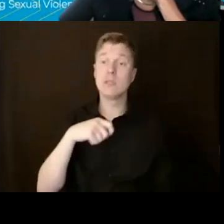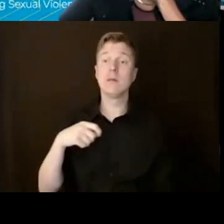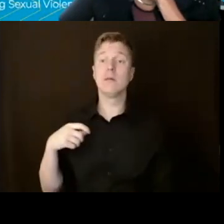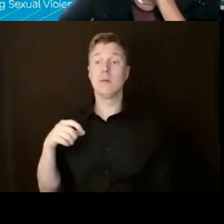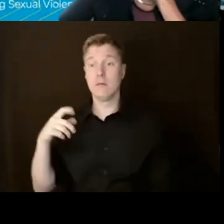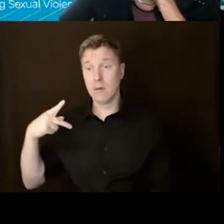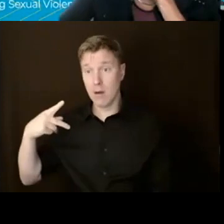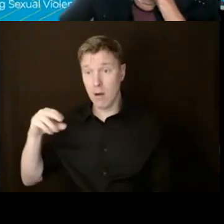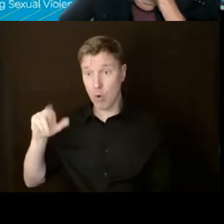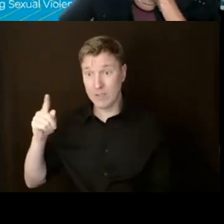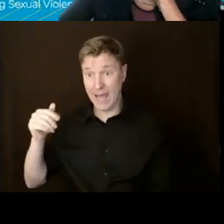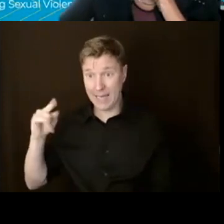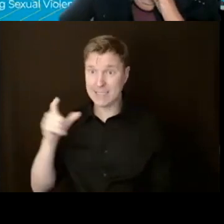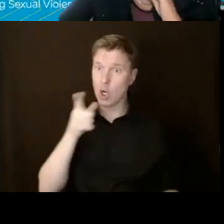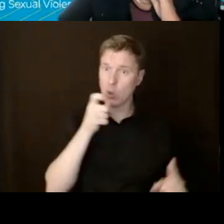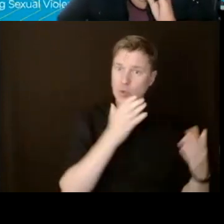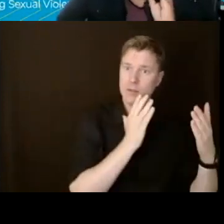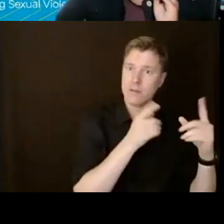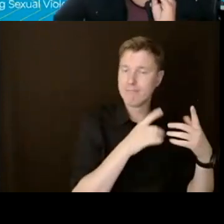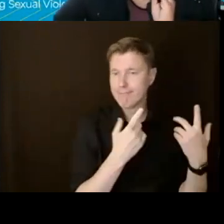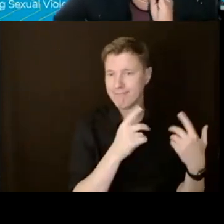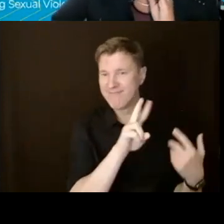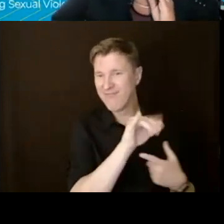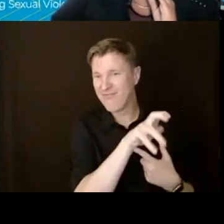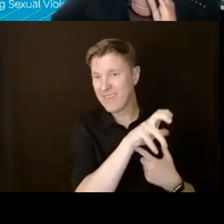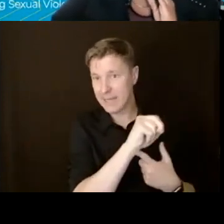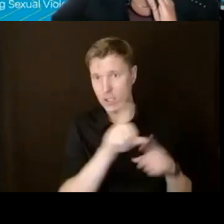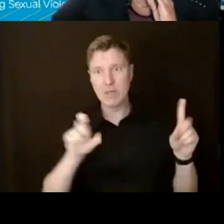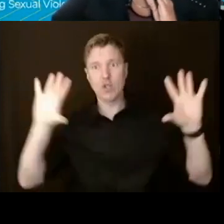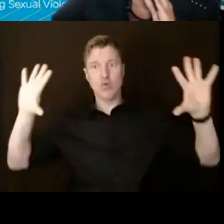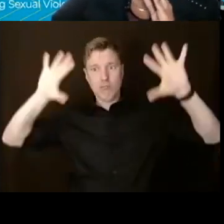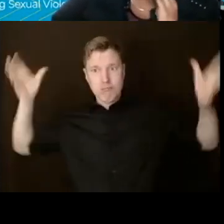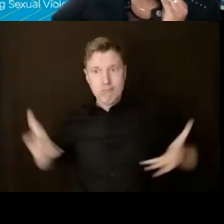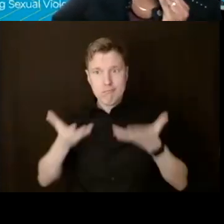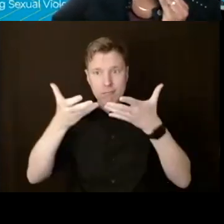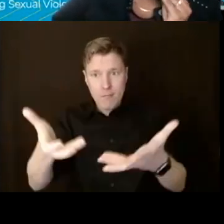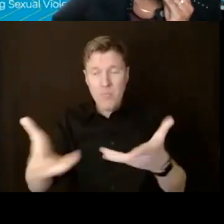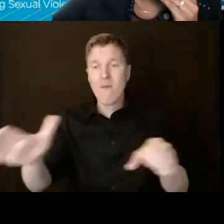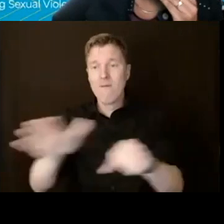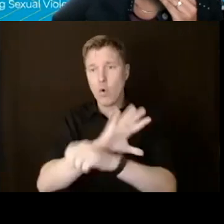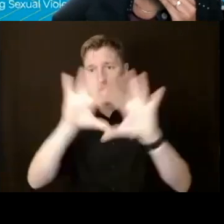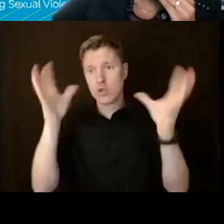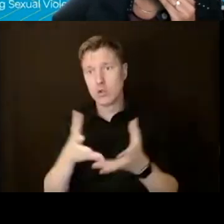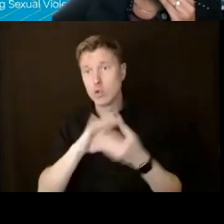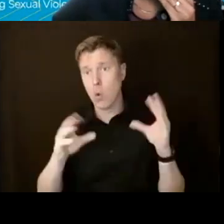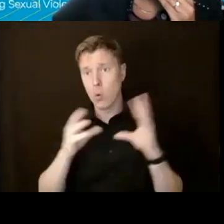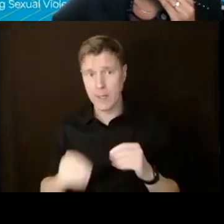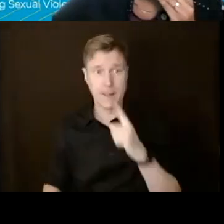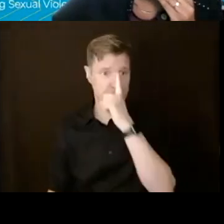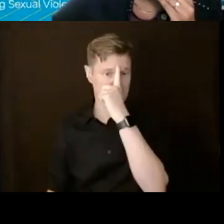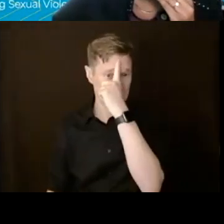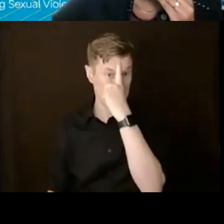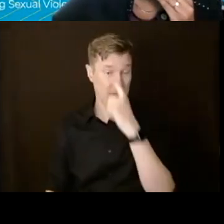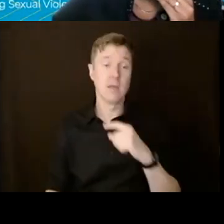plot. Okay, I'm sorry. Let me move us along. All right, so coming down to people-made things can be people